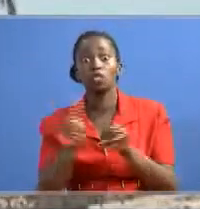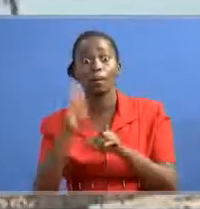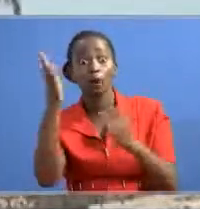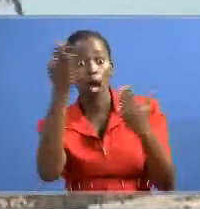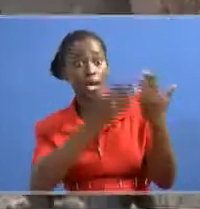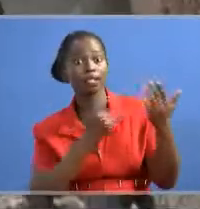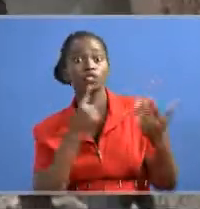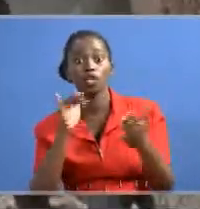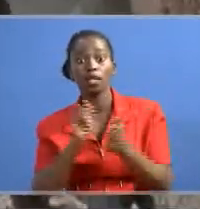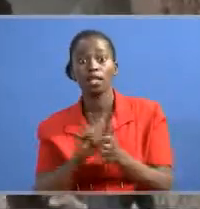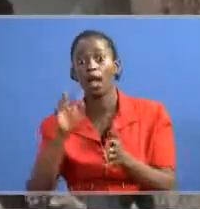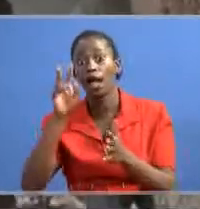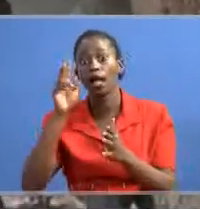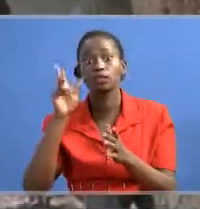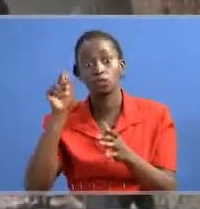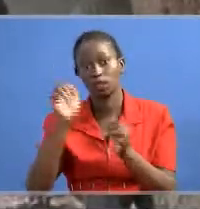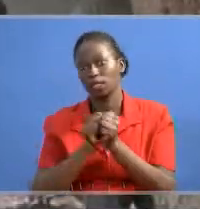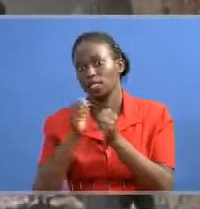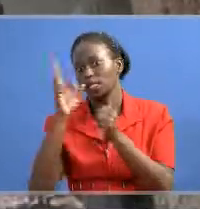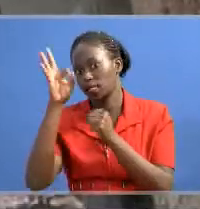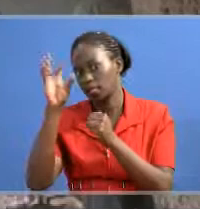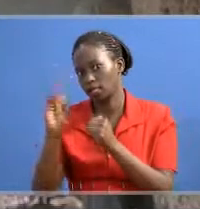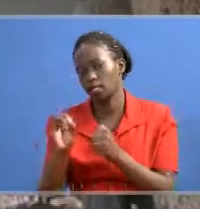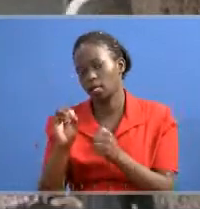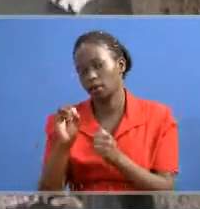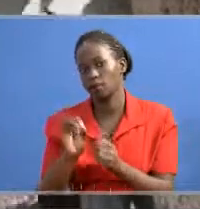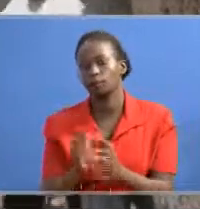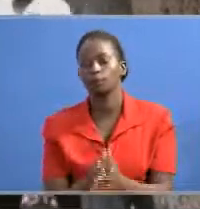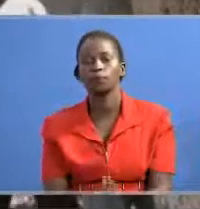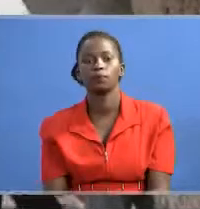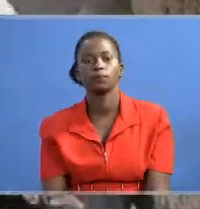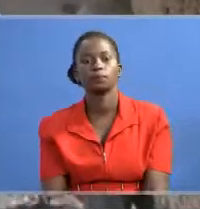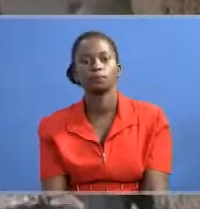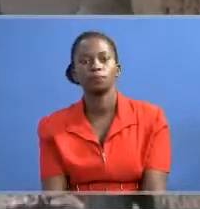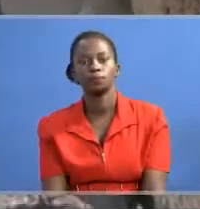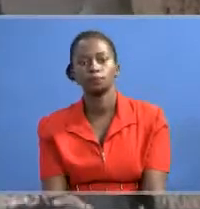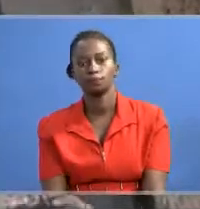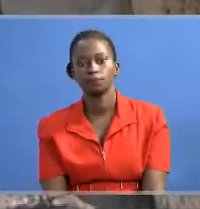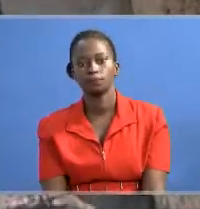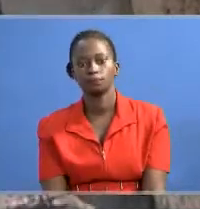and Vision 2030. Mariam Salim, KUTV.